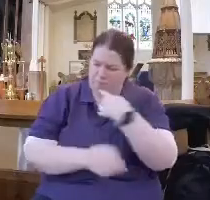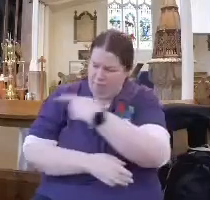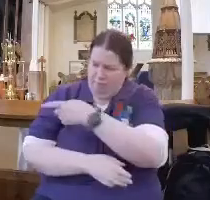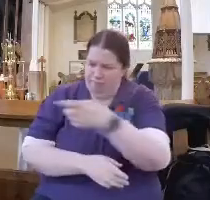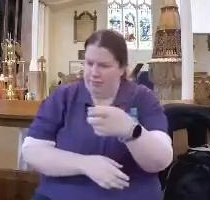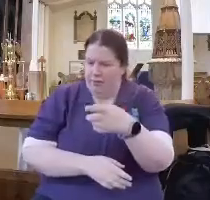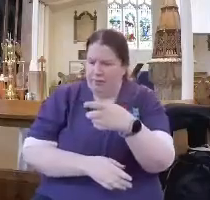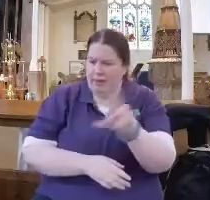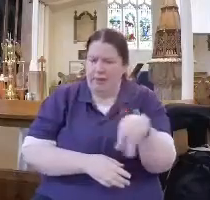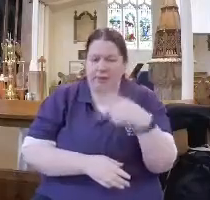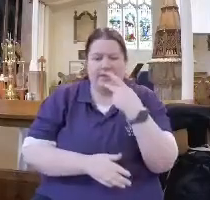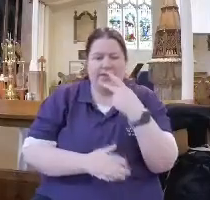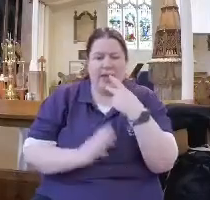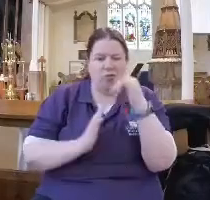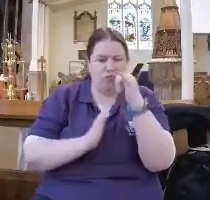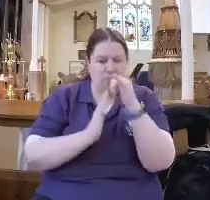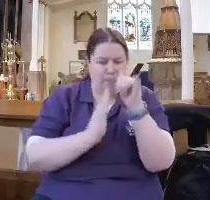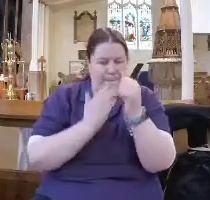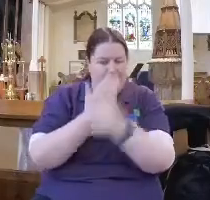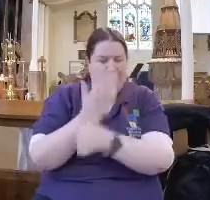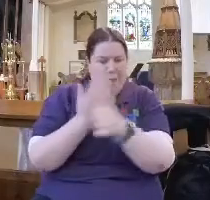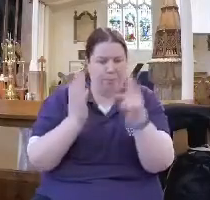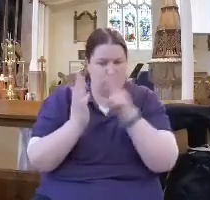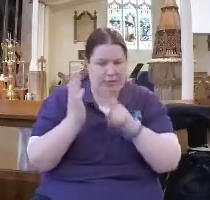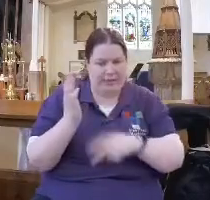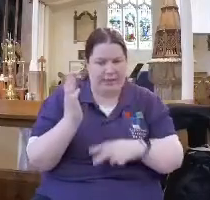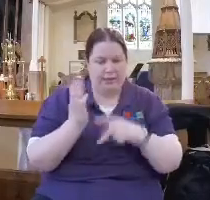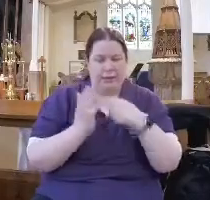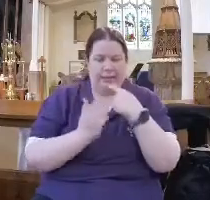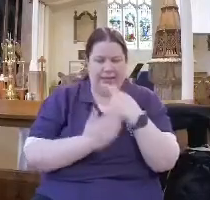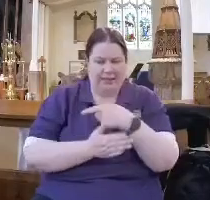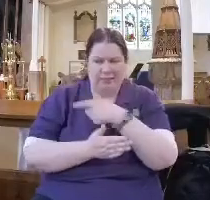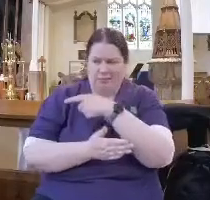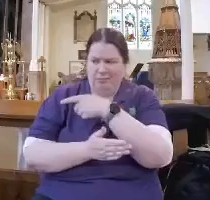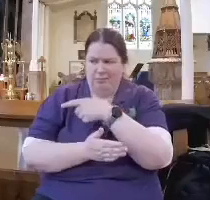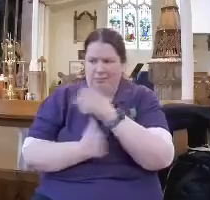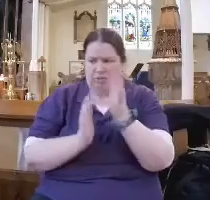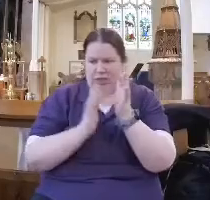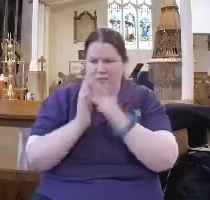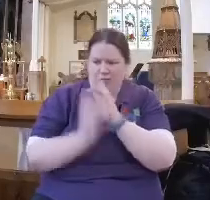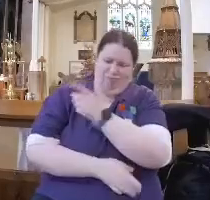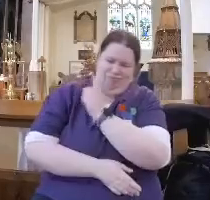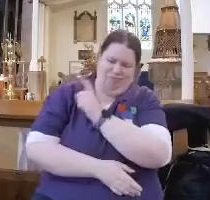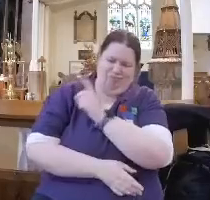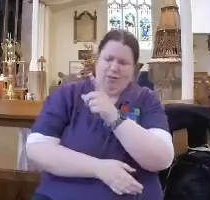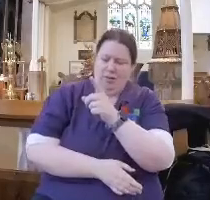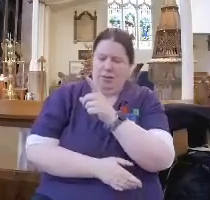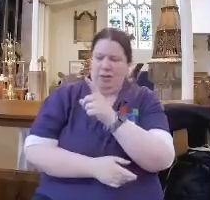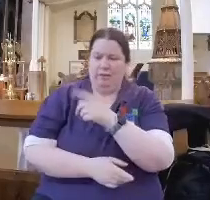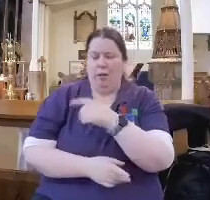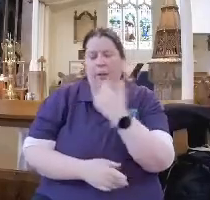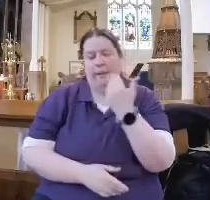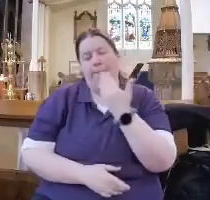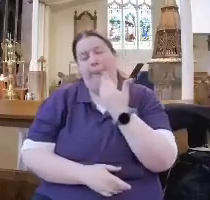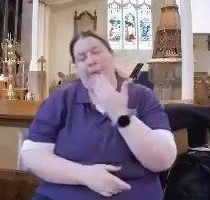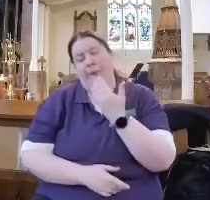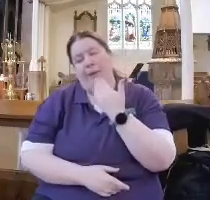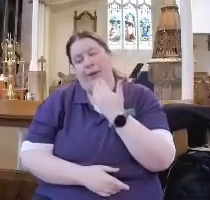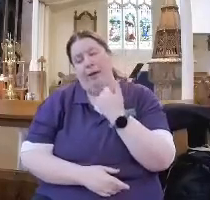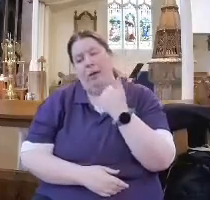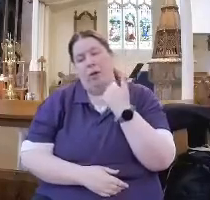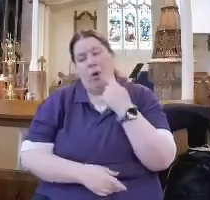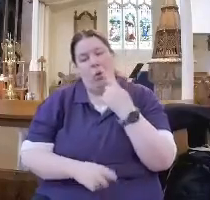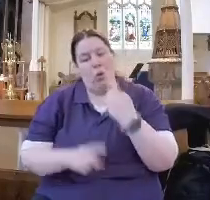in the second passage? Won't we end up with a dull routine, doing things on automatic